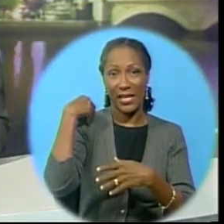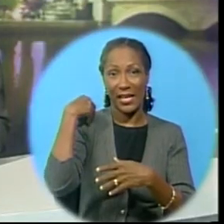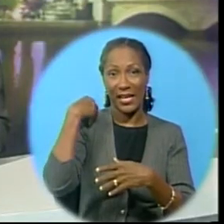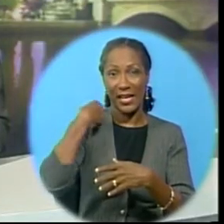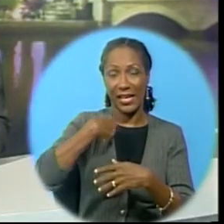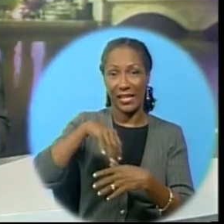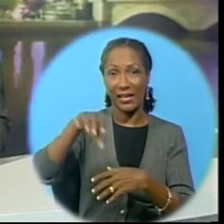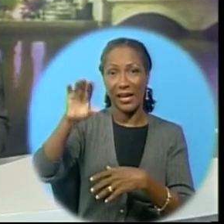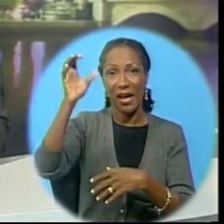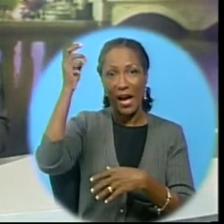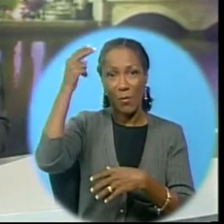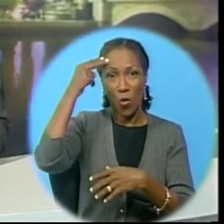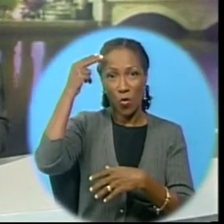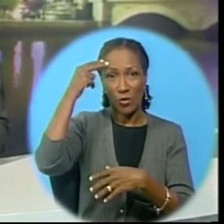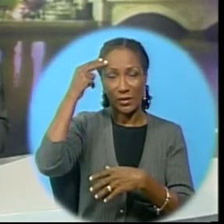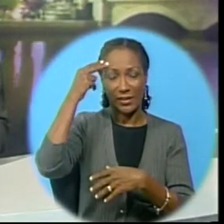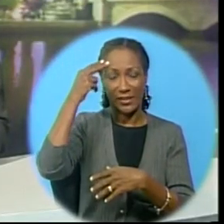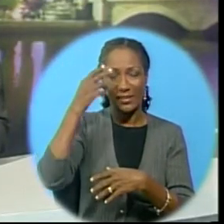youngest test captains ever.